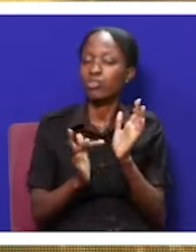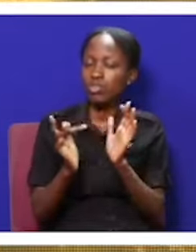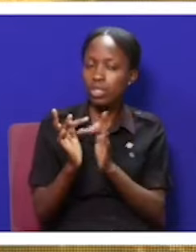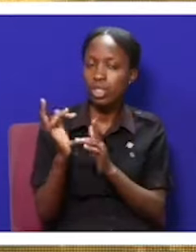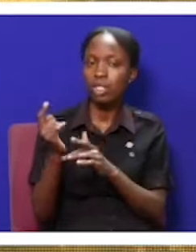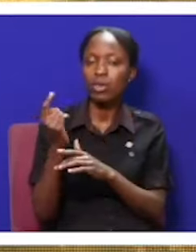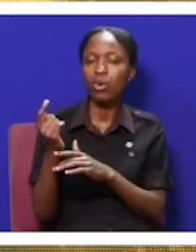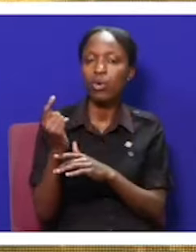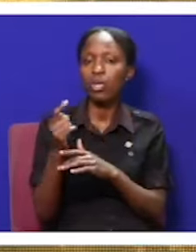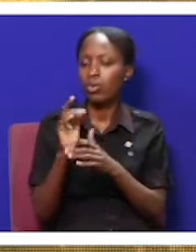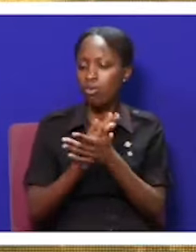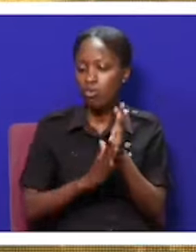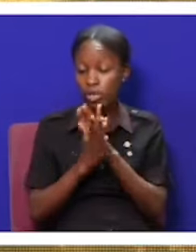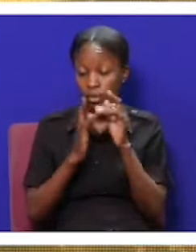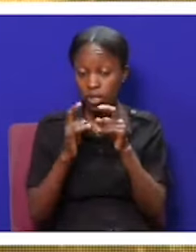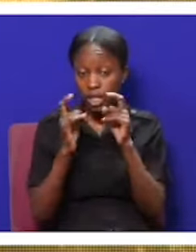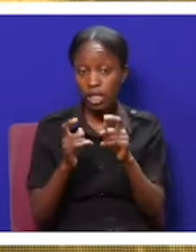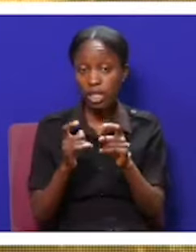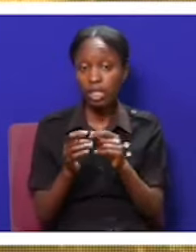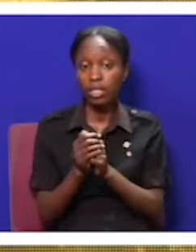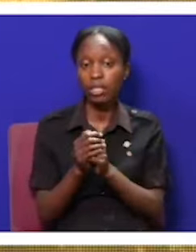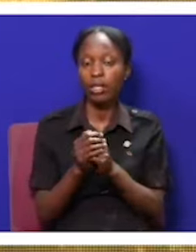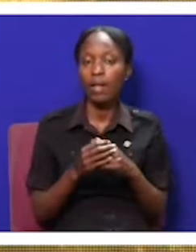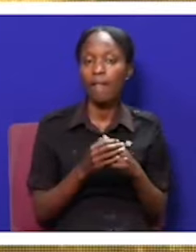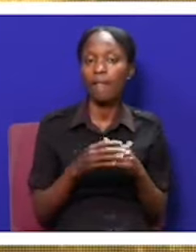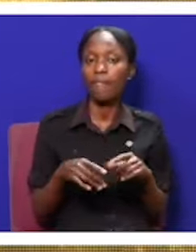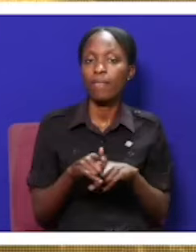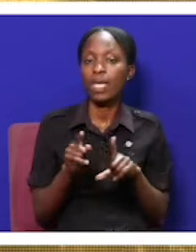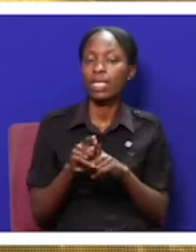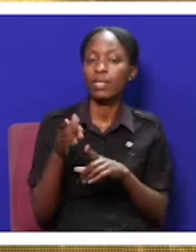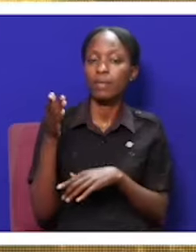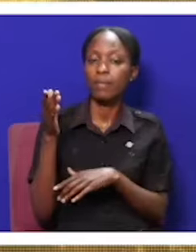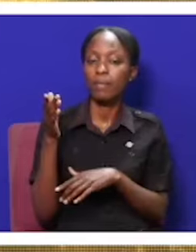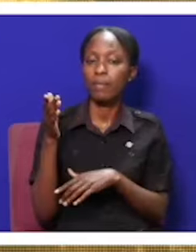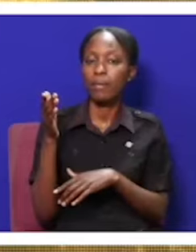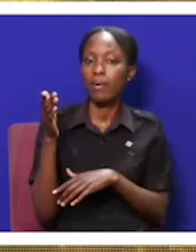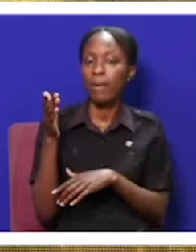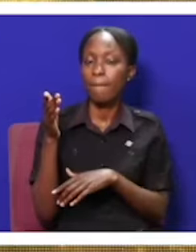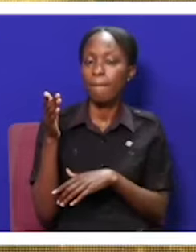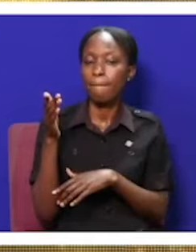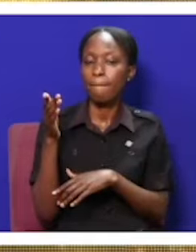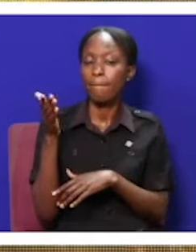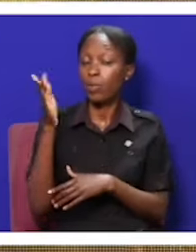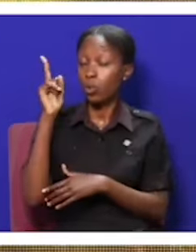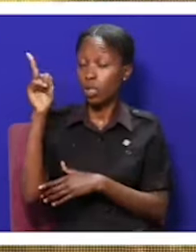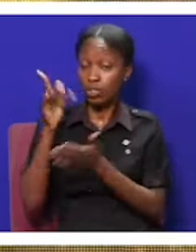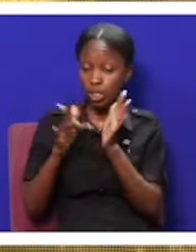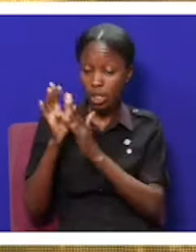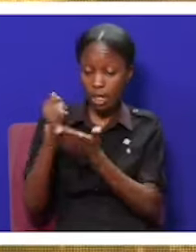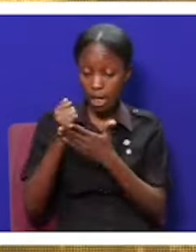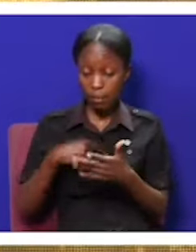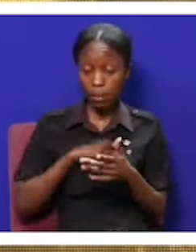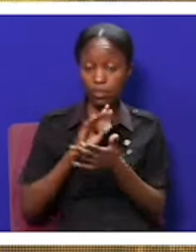the only one. And even when we forgive, he gives us the ability to be able to forgive others. Yes. And